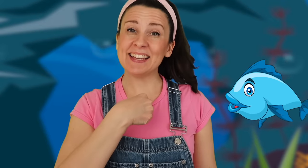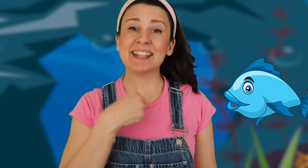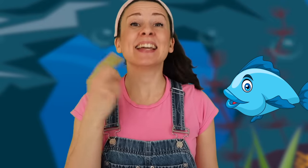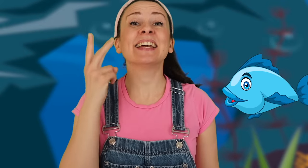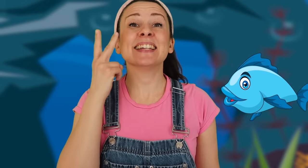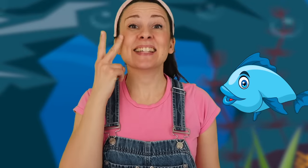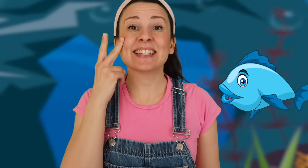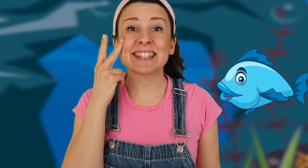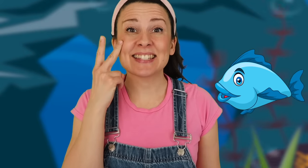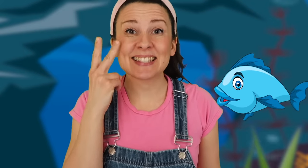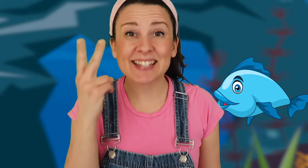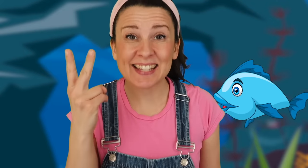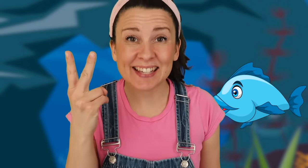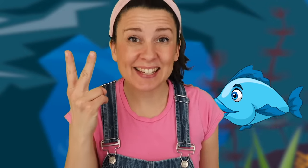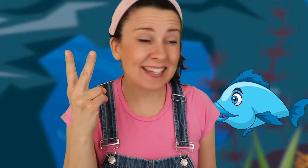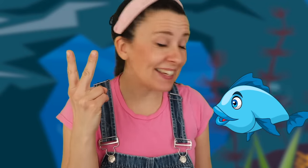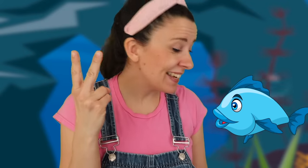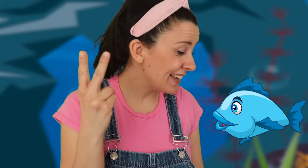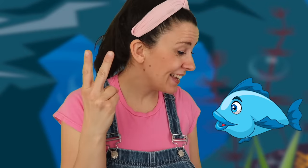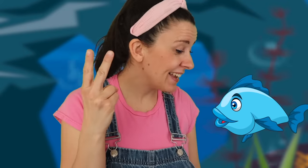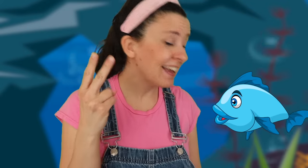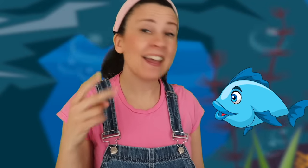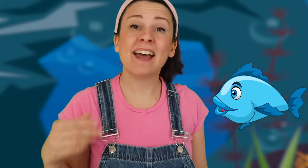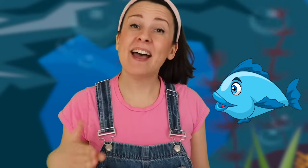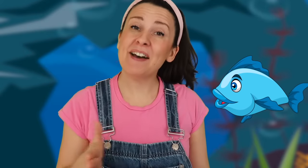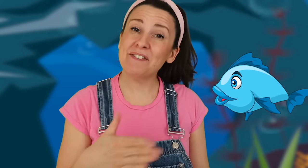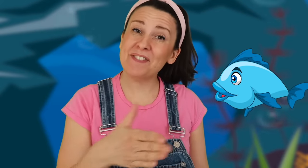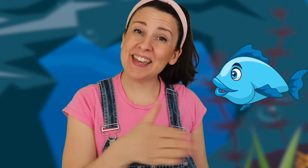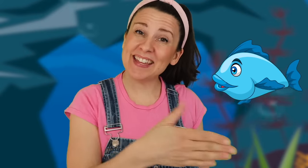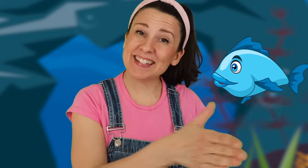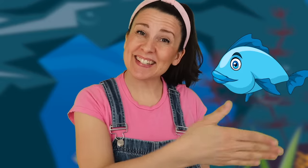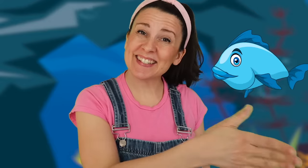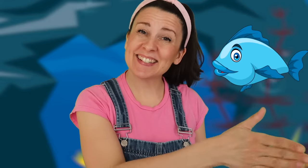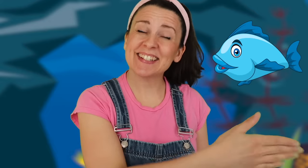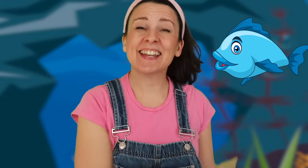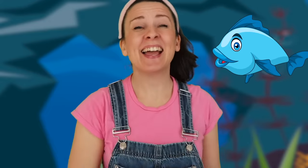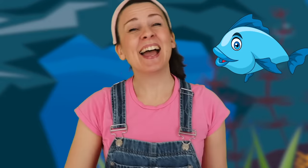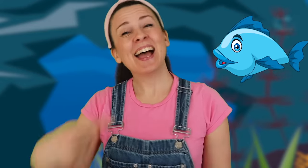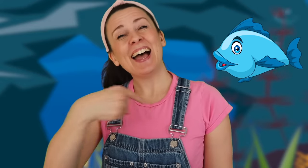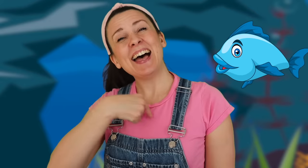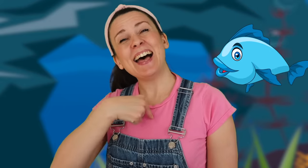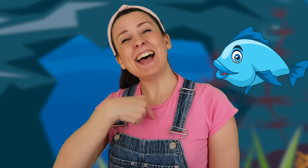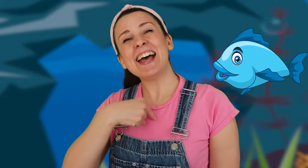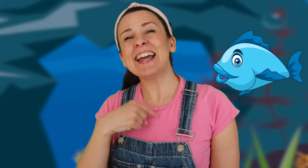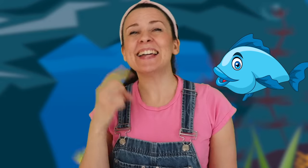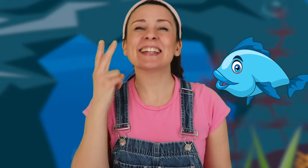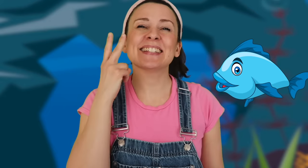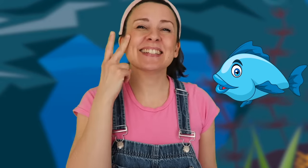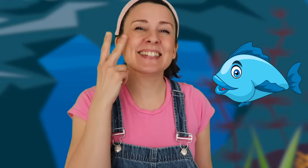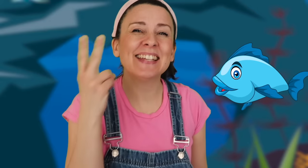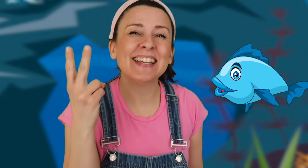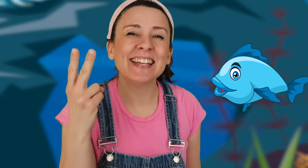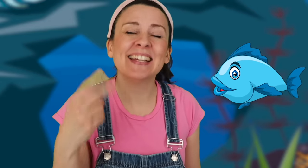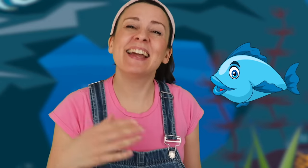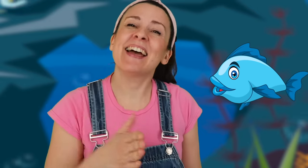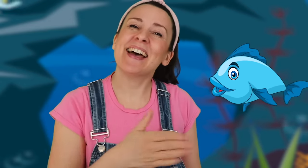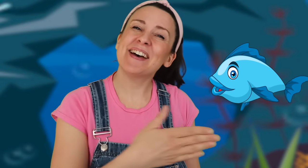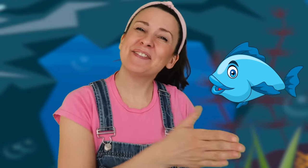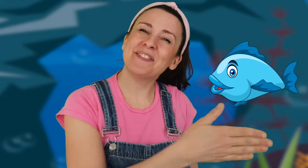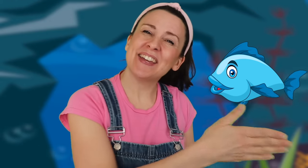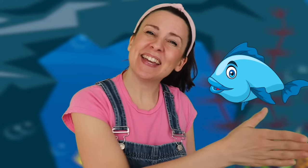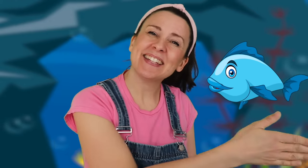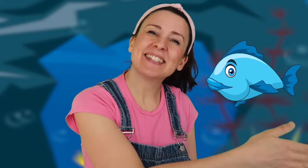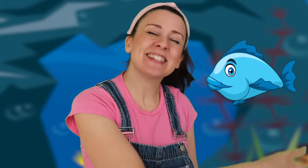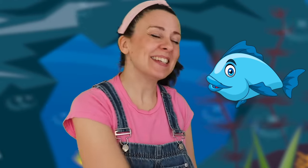I see a fish. I see